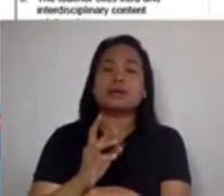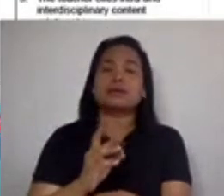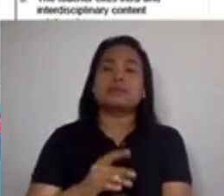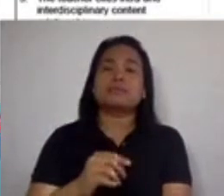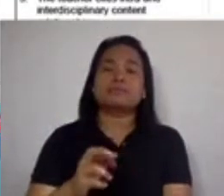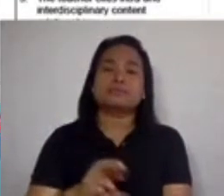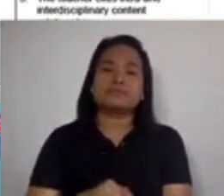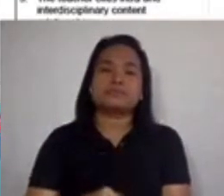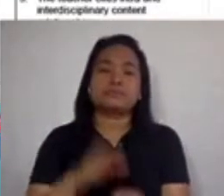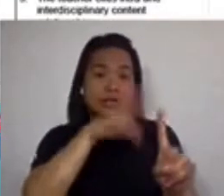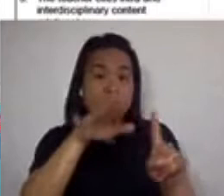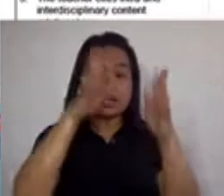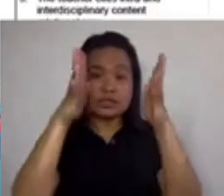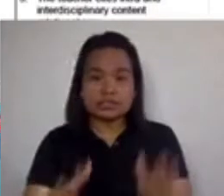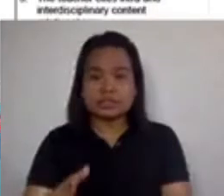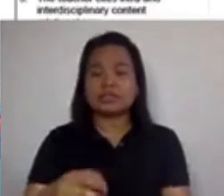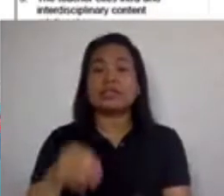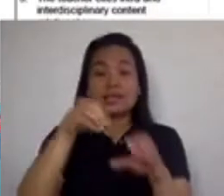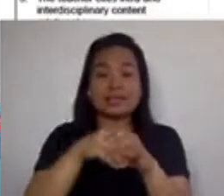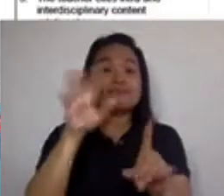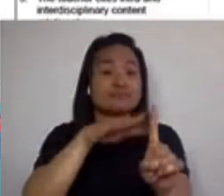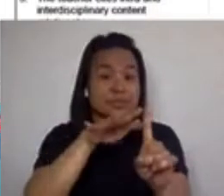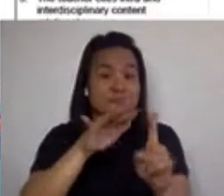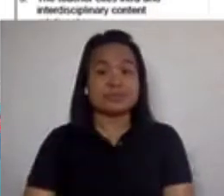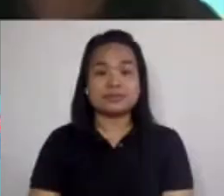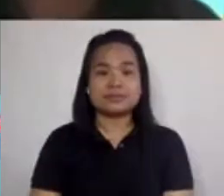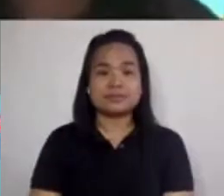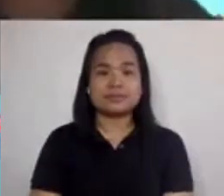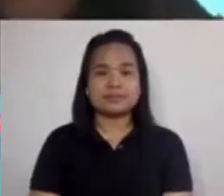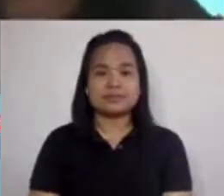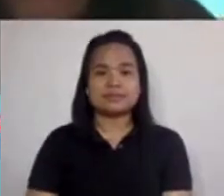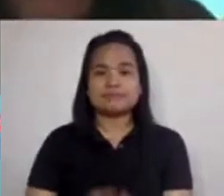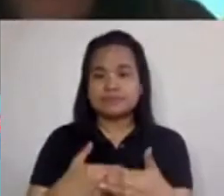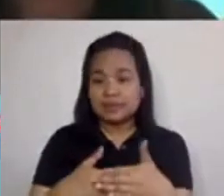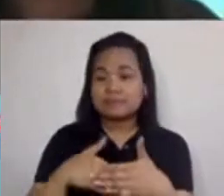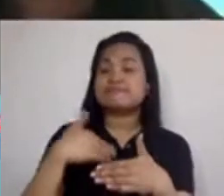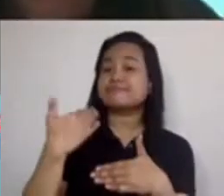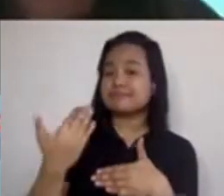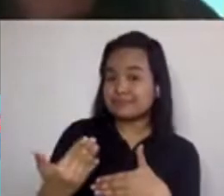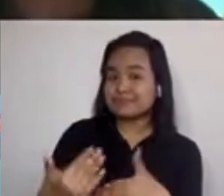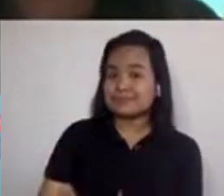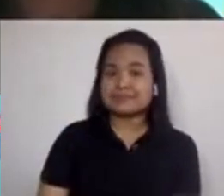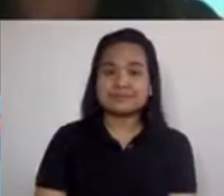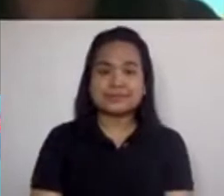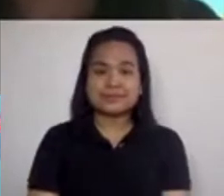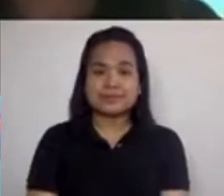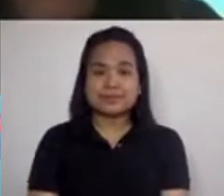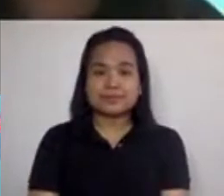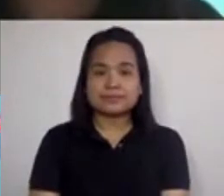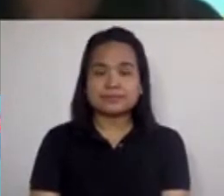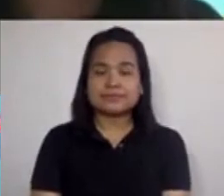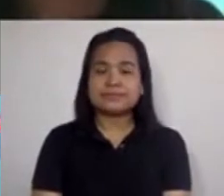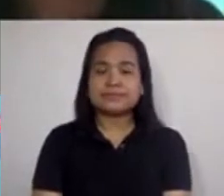observation. Okay, let's take another look at another COI objective. That is